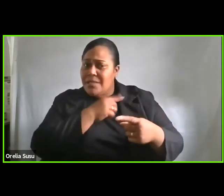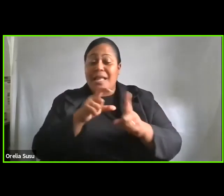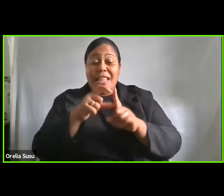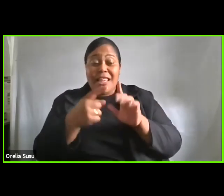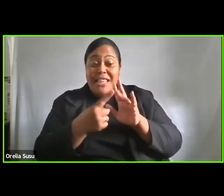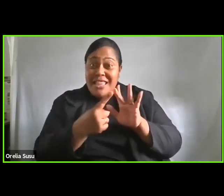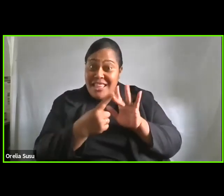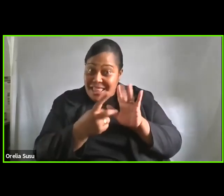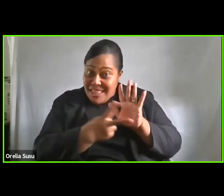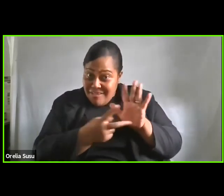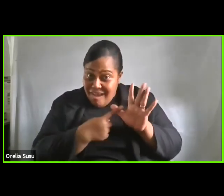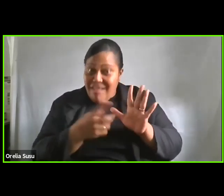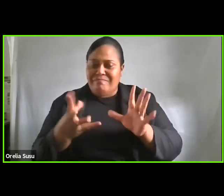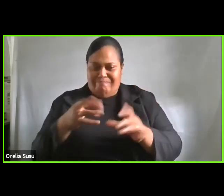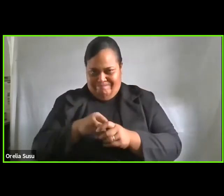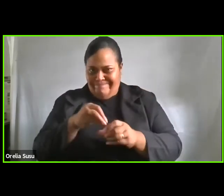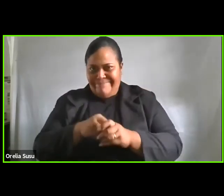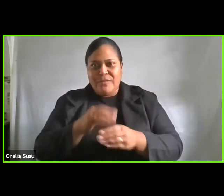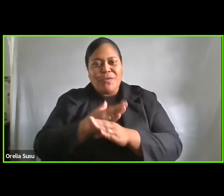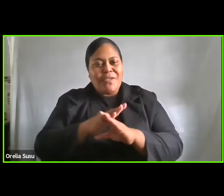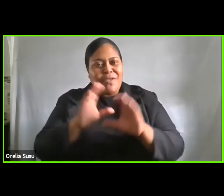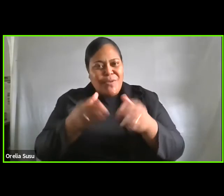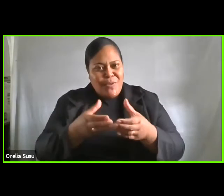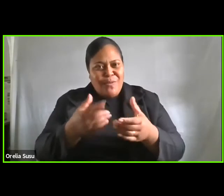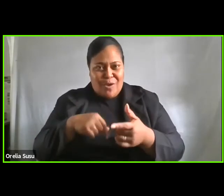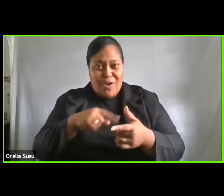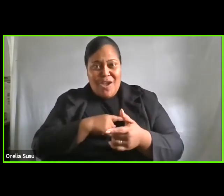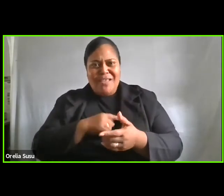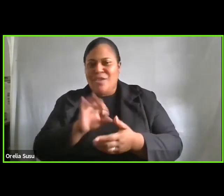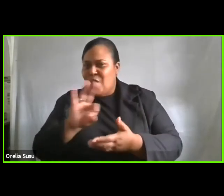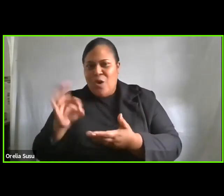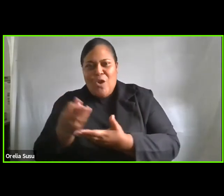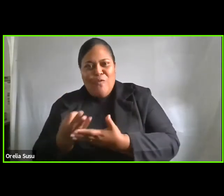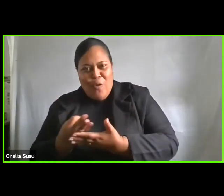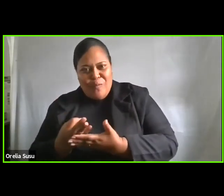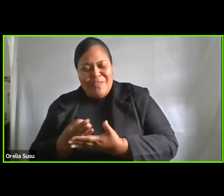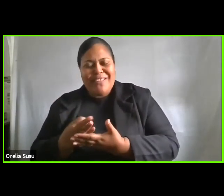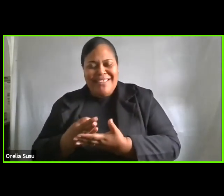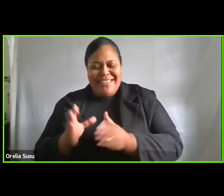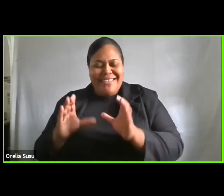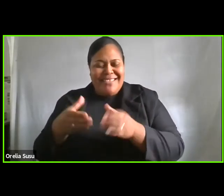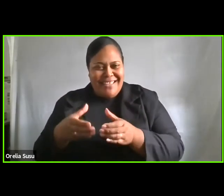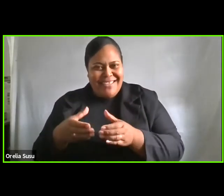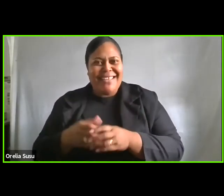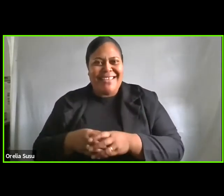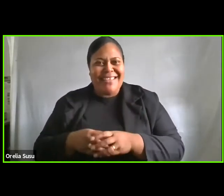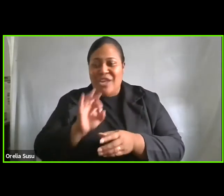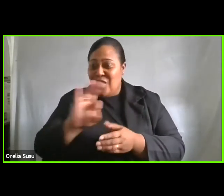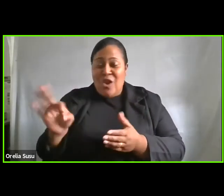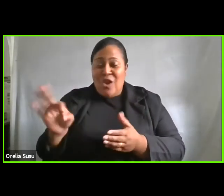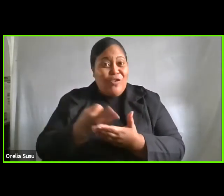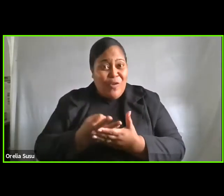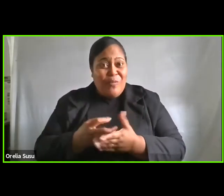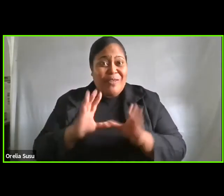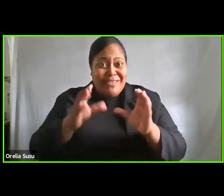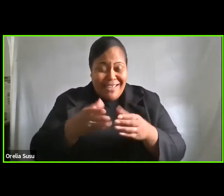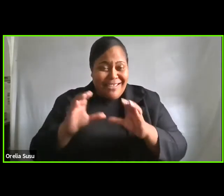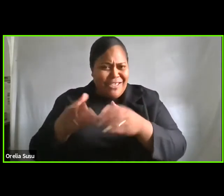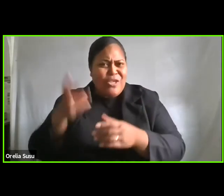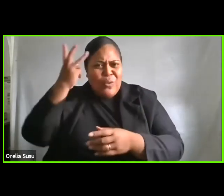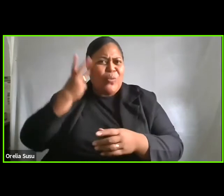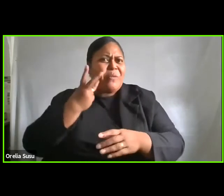and our focus is in the informal sector. So the informal sector goes from informal settlements, women in the maritime, in the